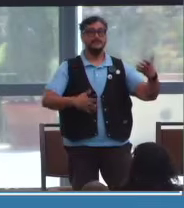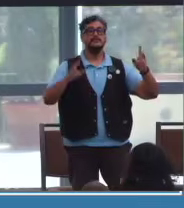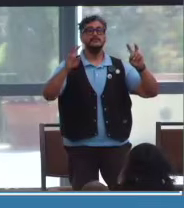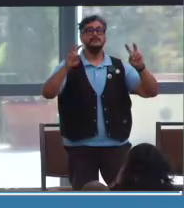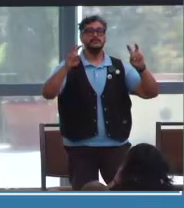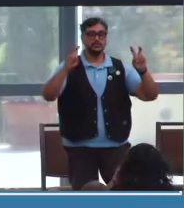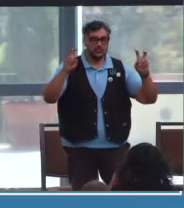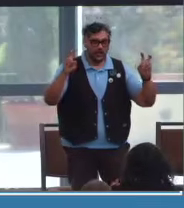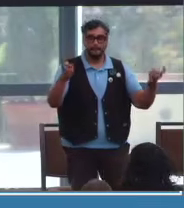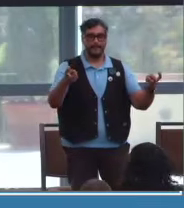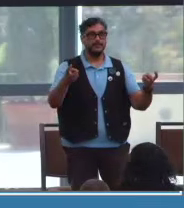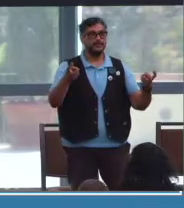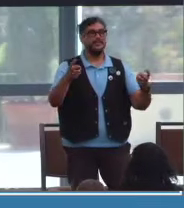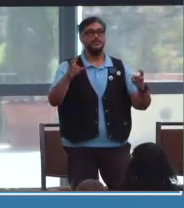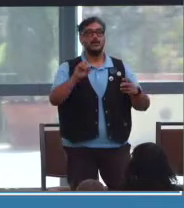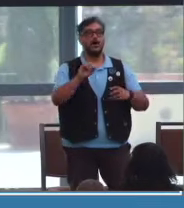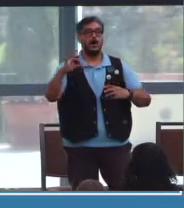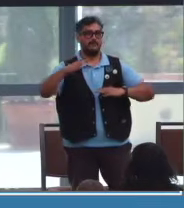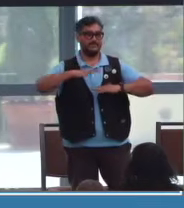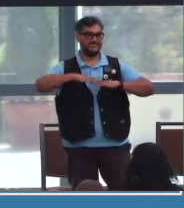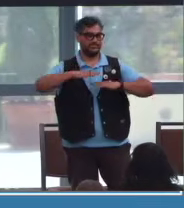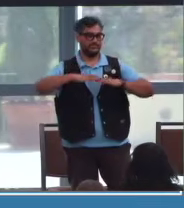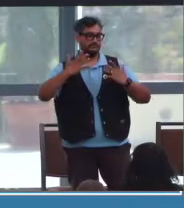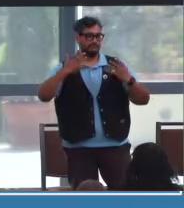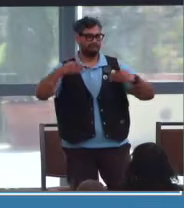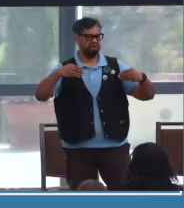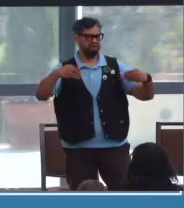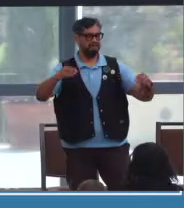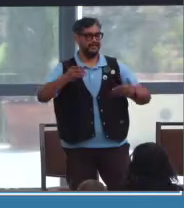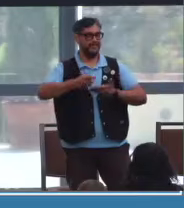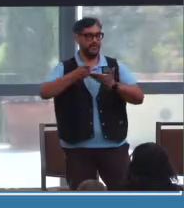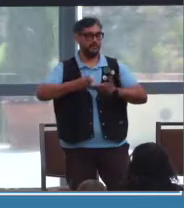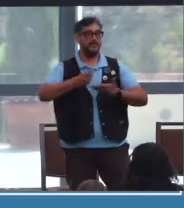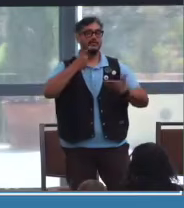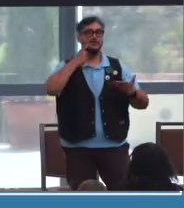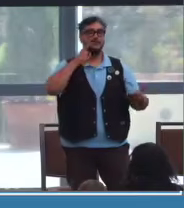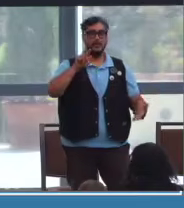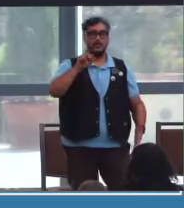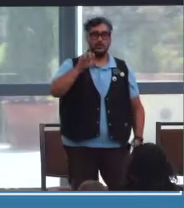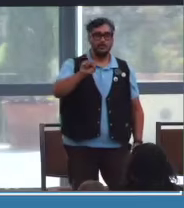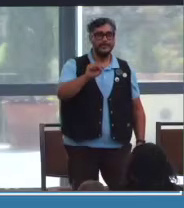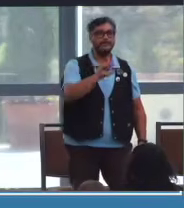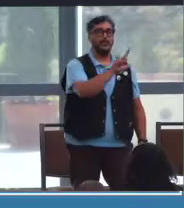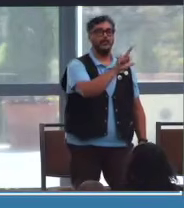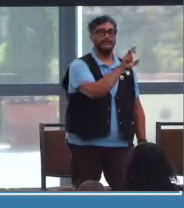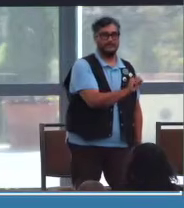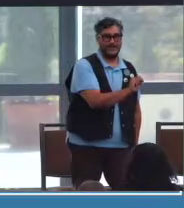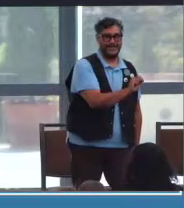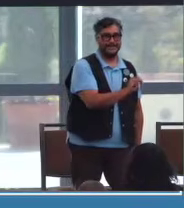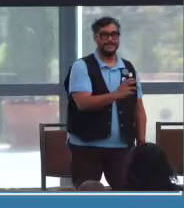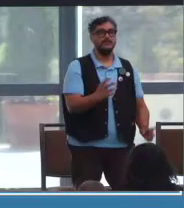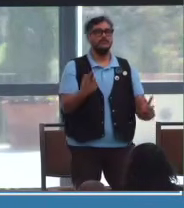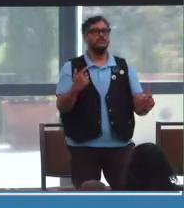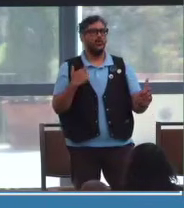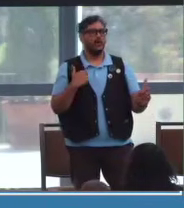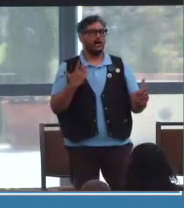advancing off-the-shelf therapies for CAR T cells for systemic lupus erythematosus and lupus nephritis. So I want